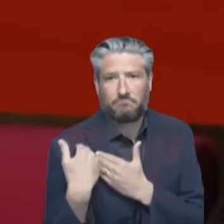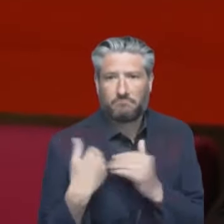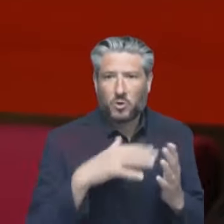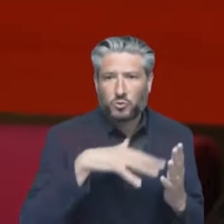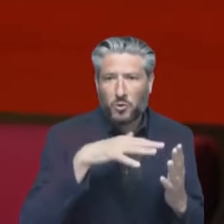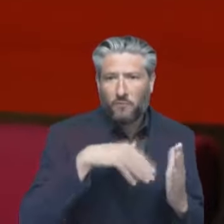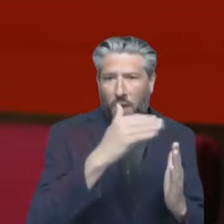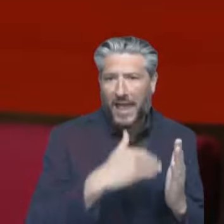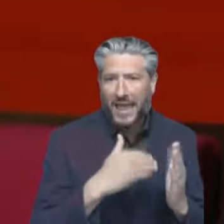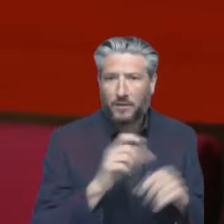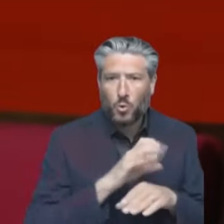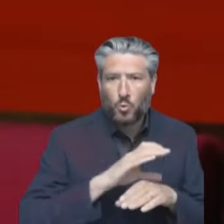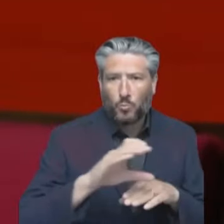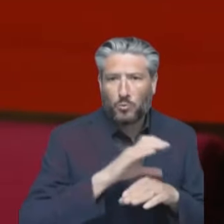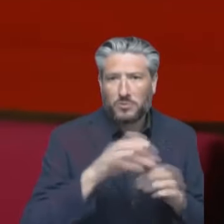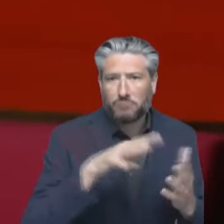systems